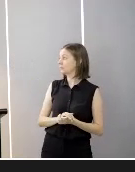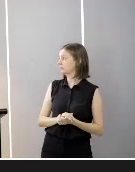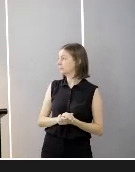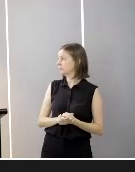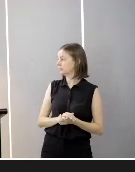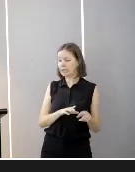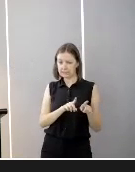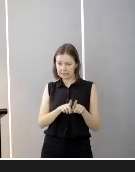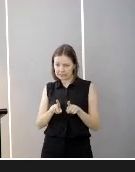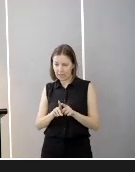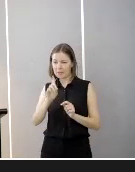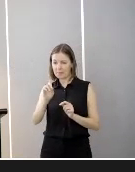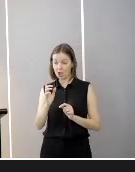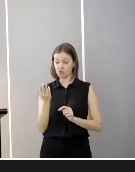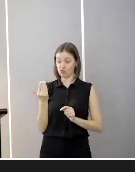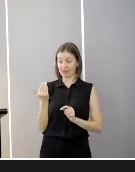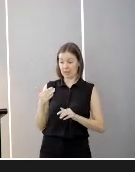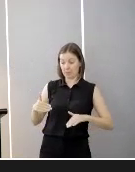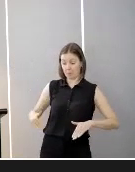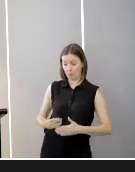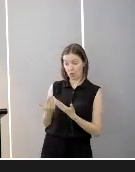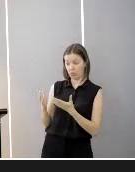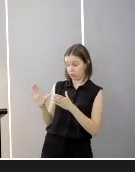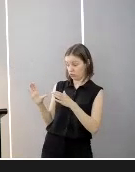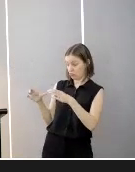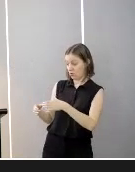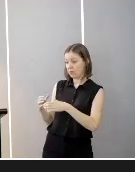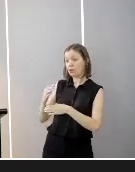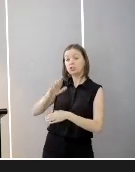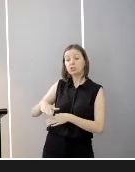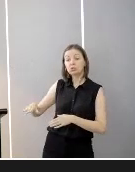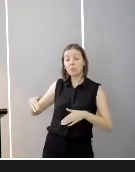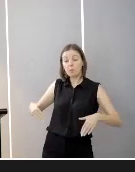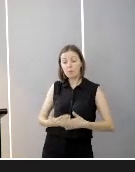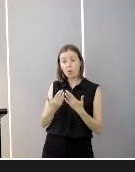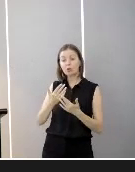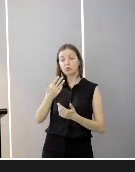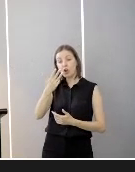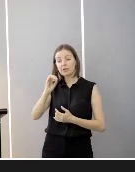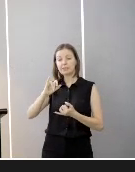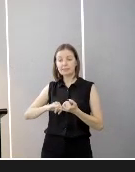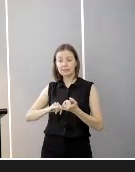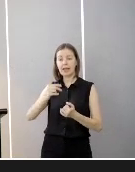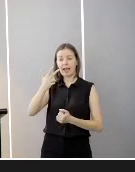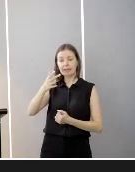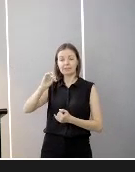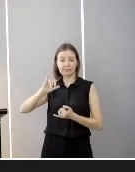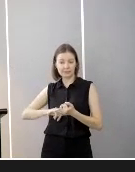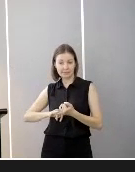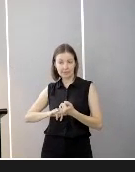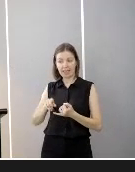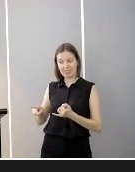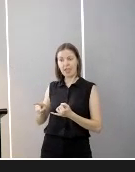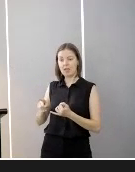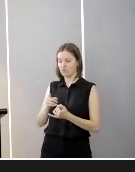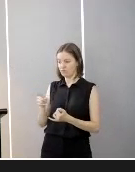but in more recent birth cohorts. So children who were born in the 90s and the 80s seem to have